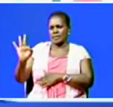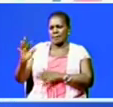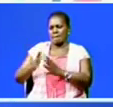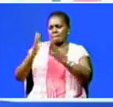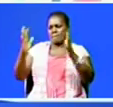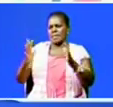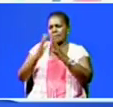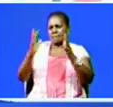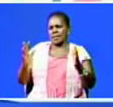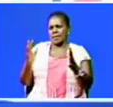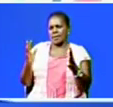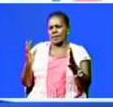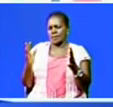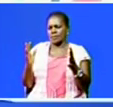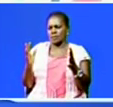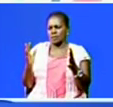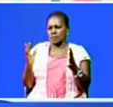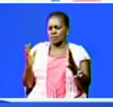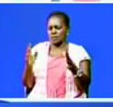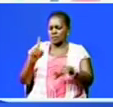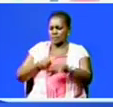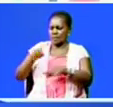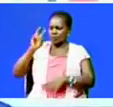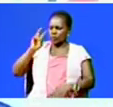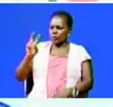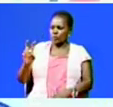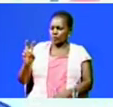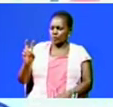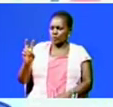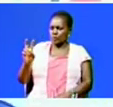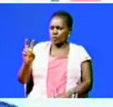Then kujiangalia sinofunga bao ina gani. Ukiangalia hizo games zote tumecheza